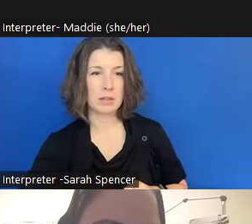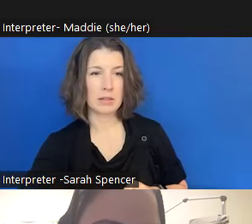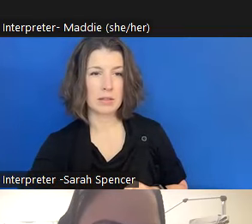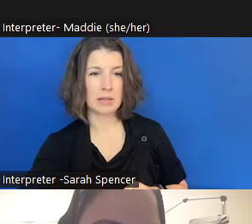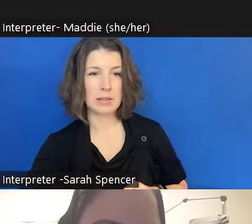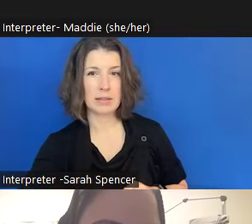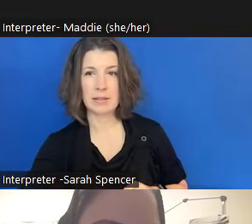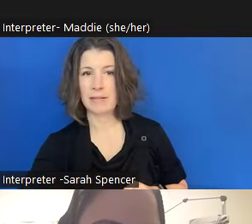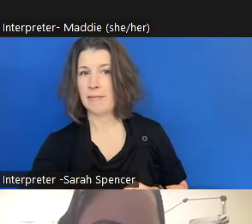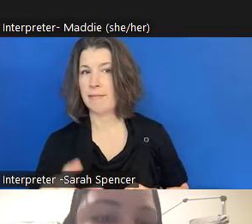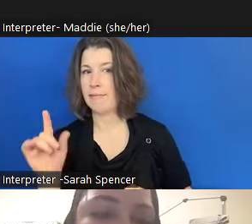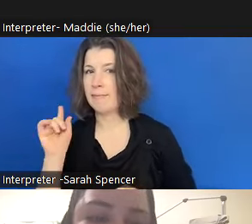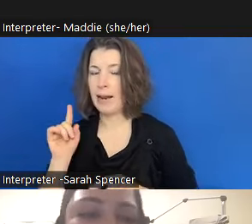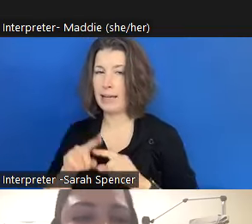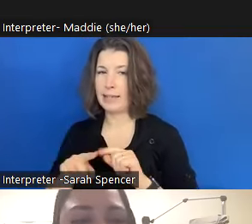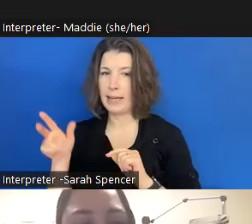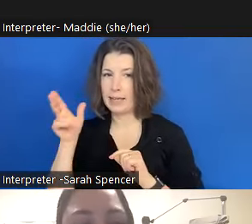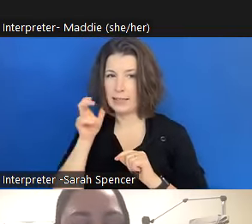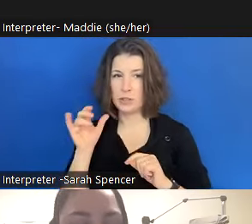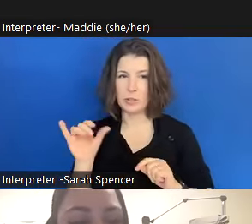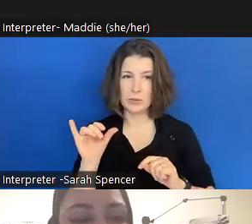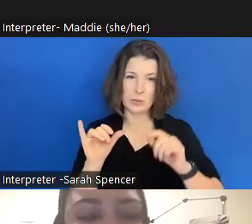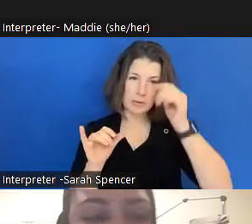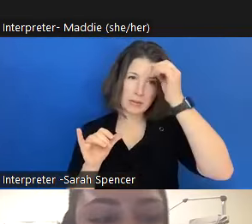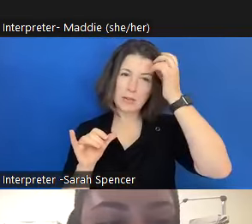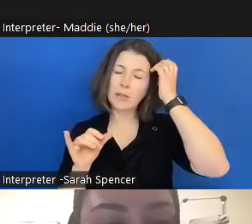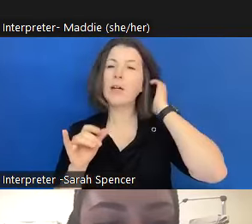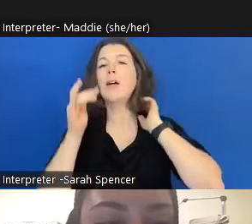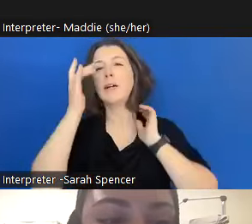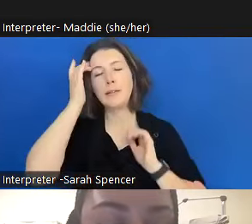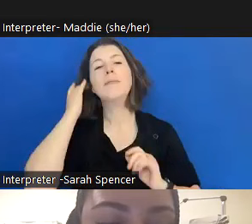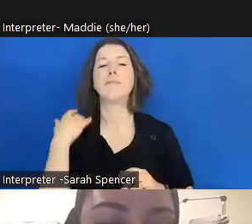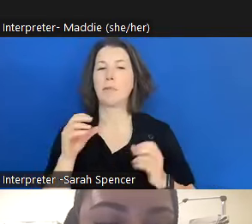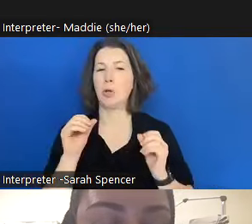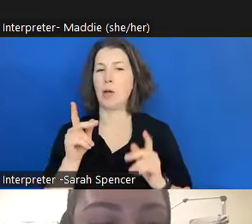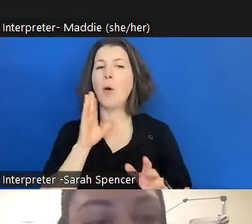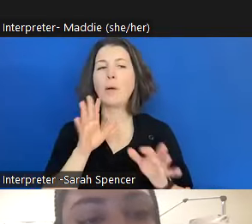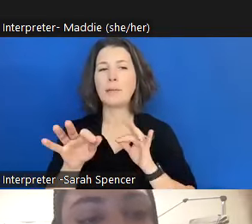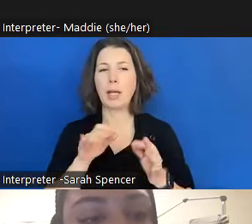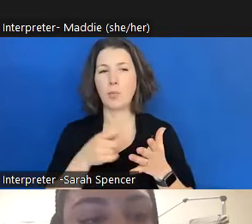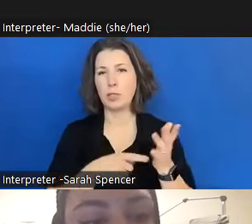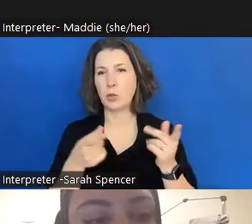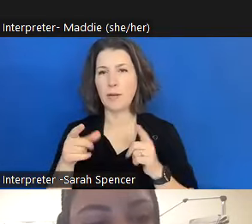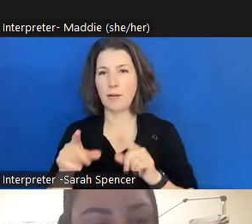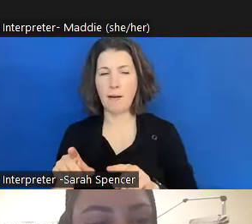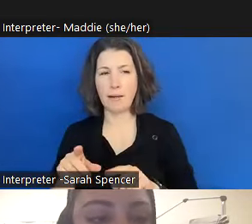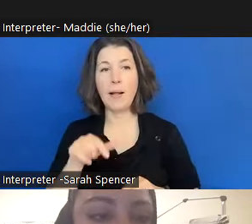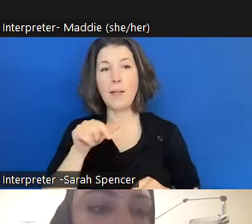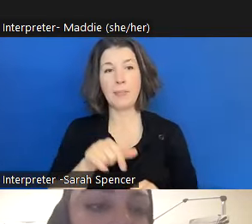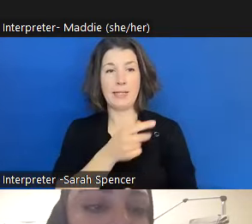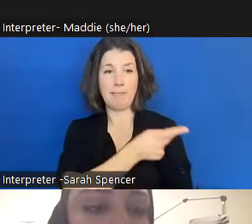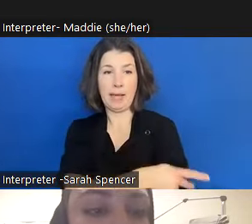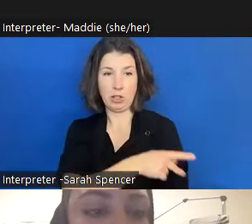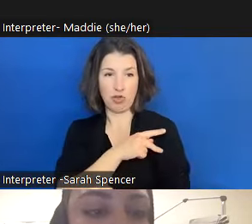I can't hear it either. No? Okay. Okay, so let me kind of go through what's going on. So this patient right